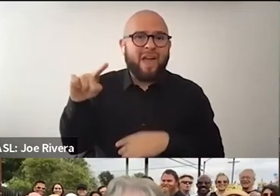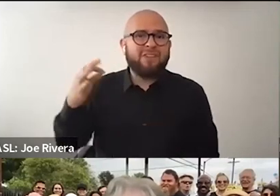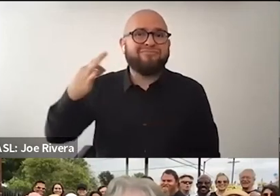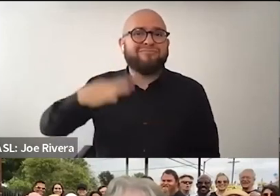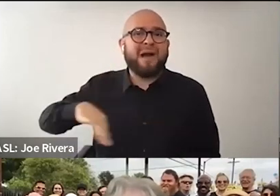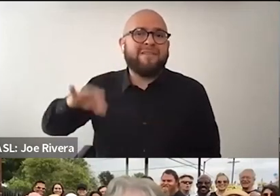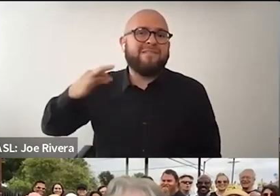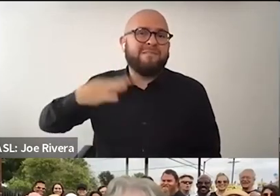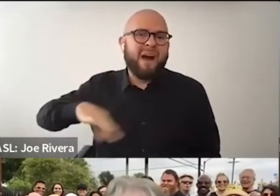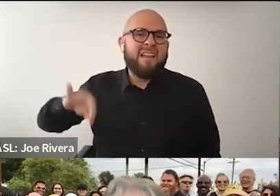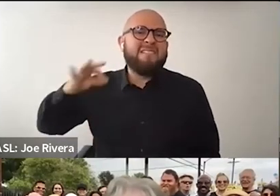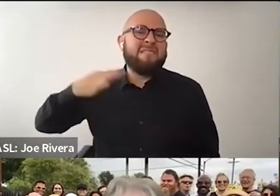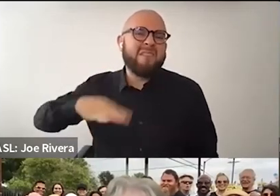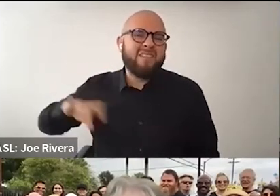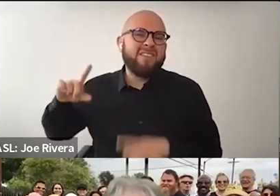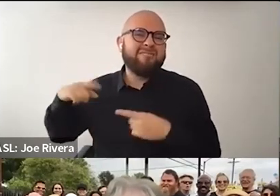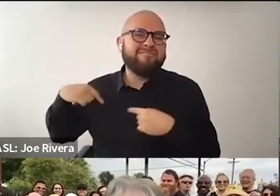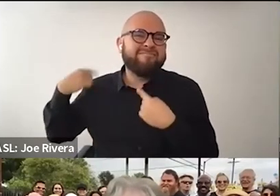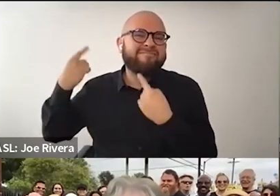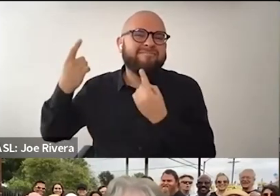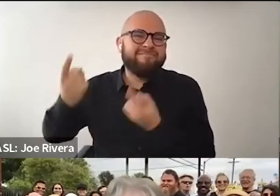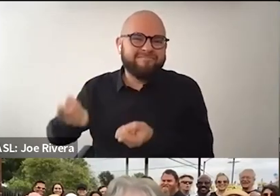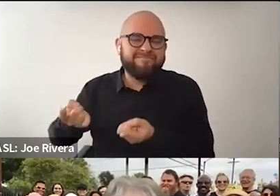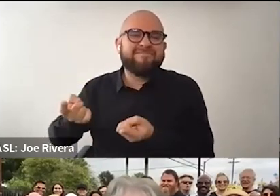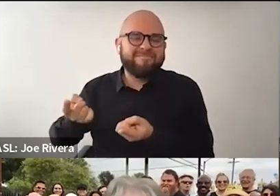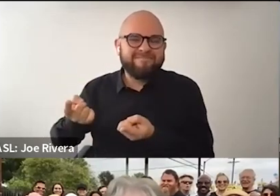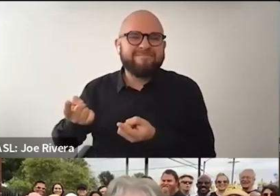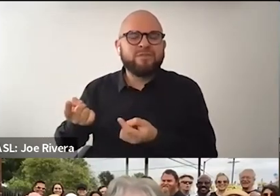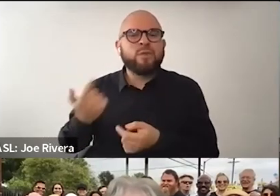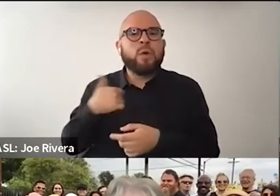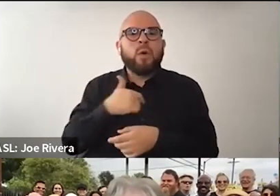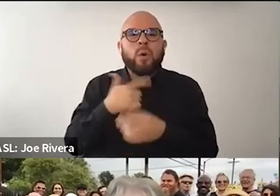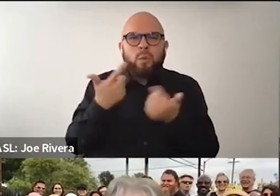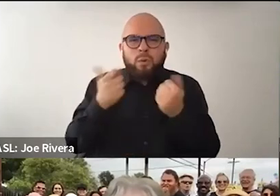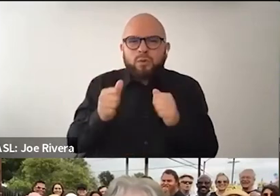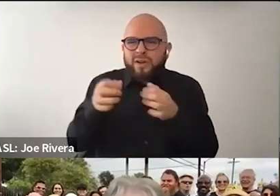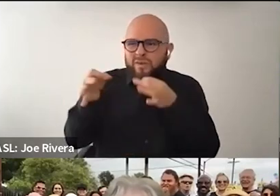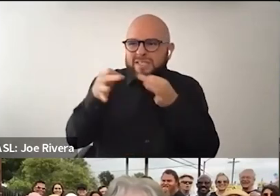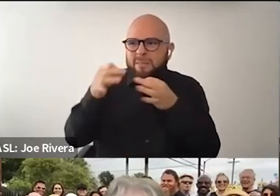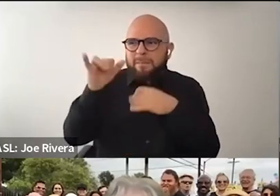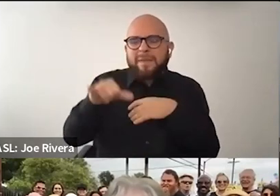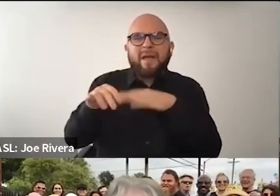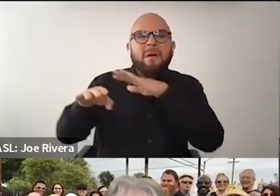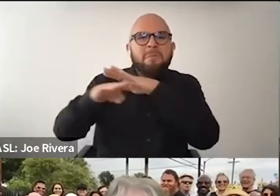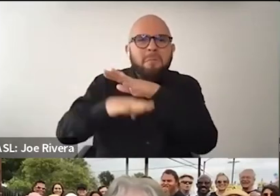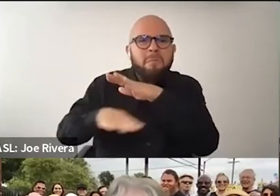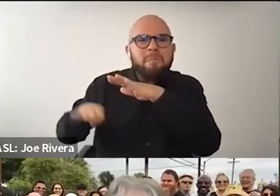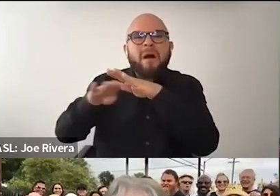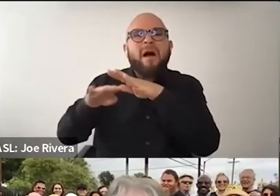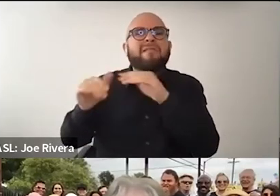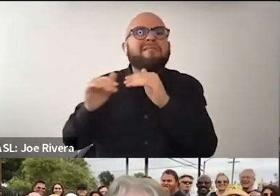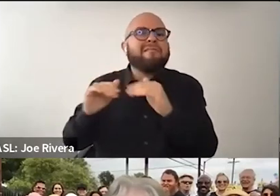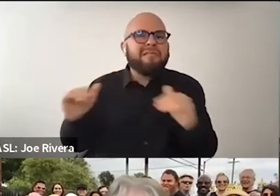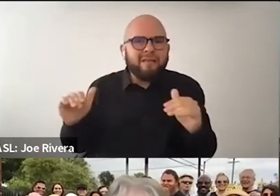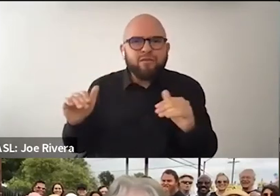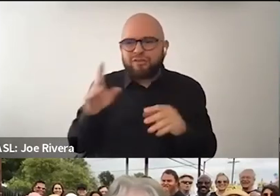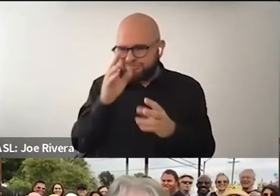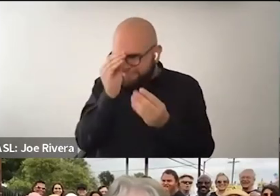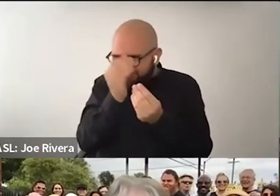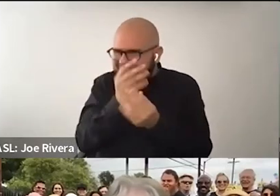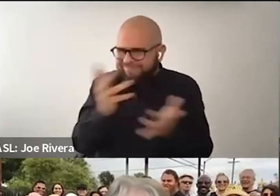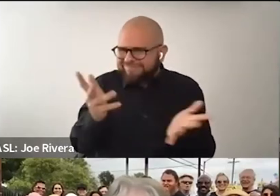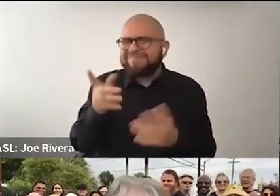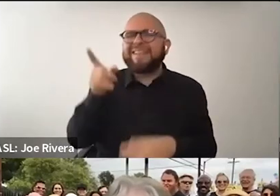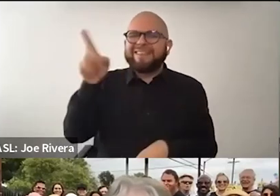just on a grassroots level, basic level, to people that, of course, we're going to get blowback because the status